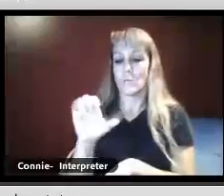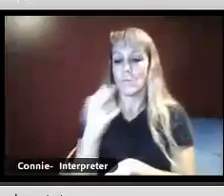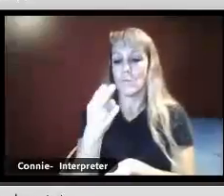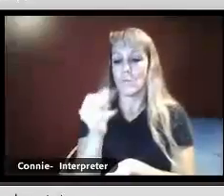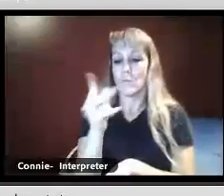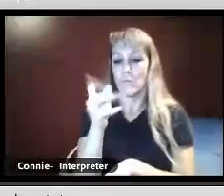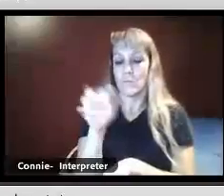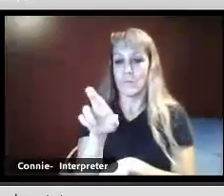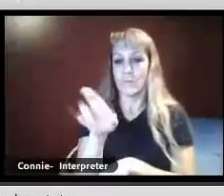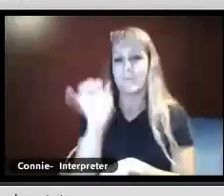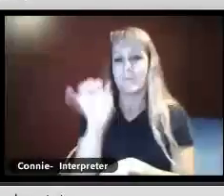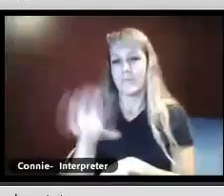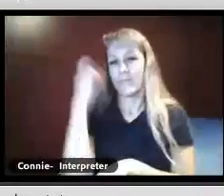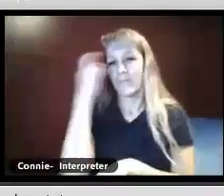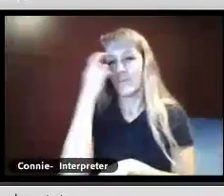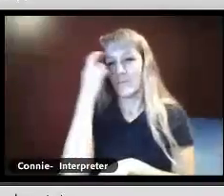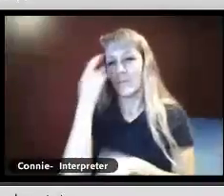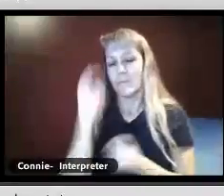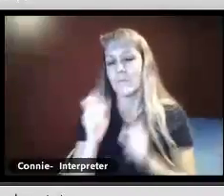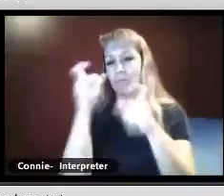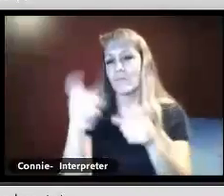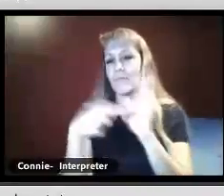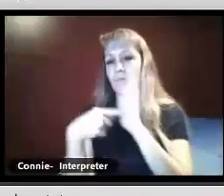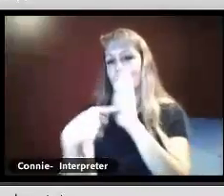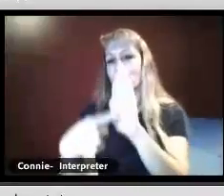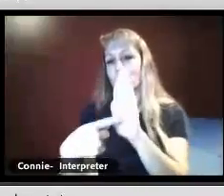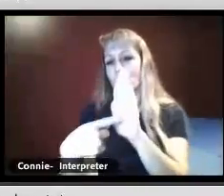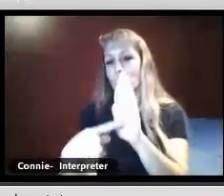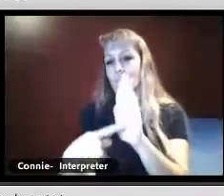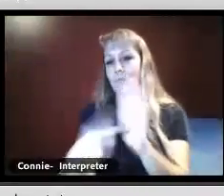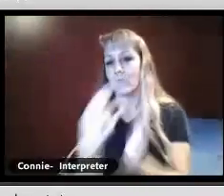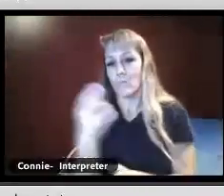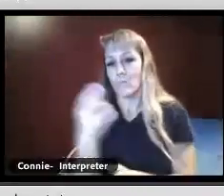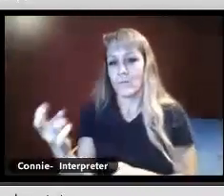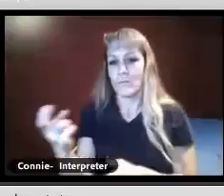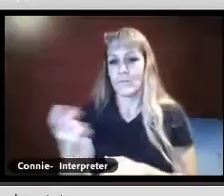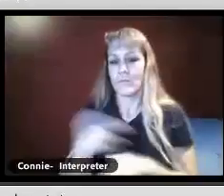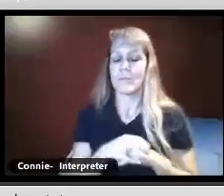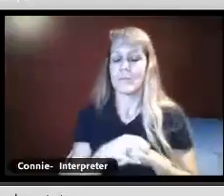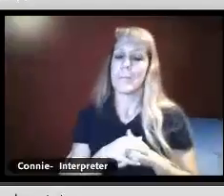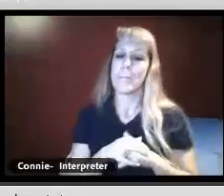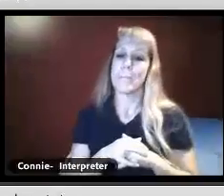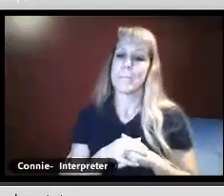I bring that resource to my discussion of the big picture.